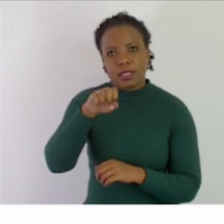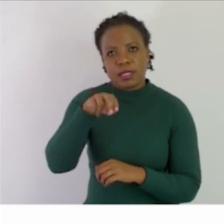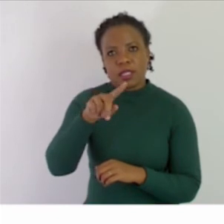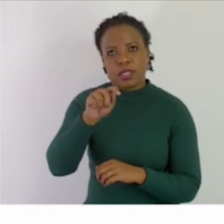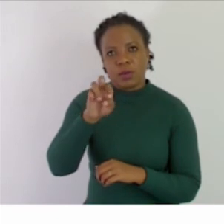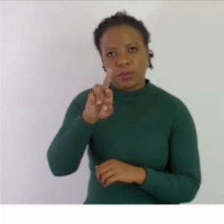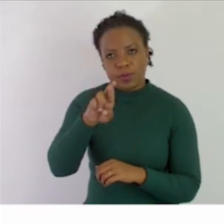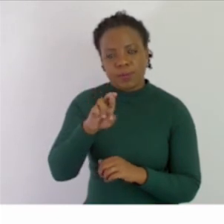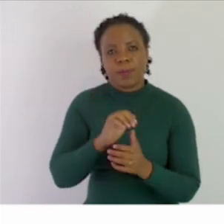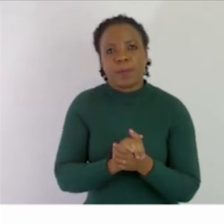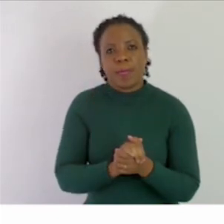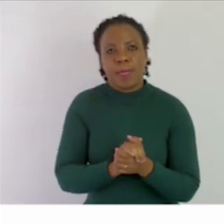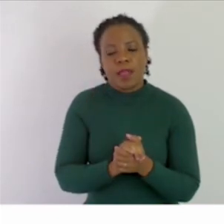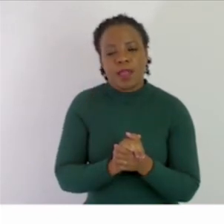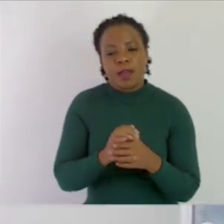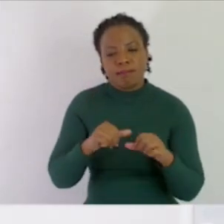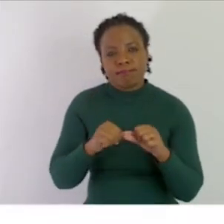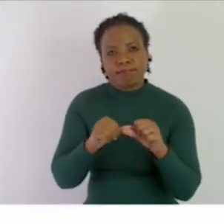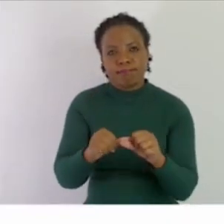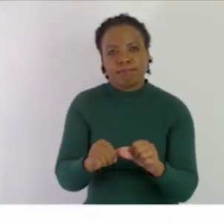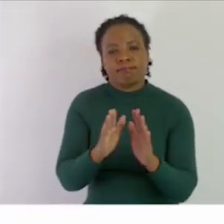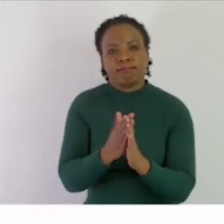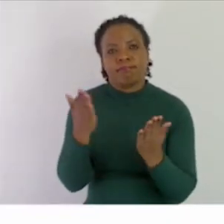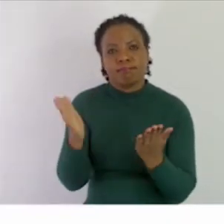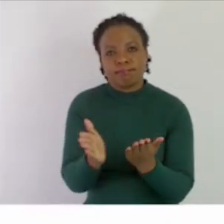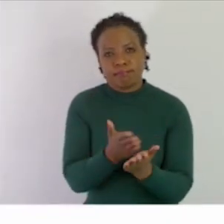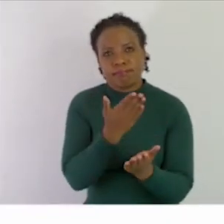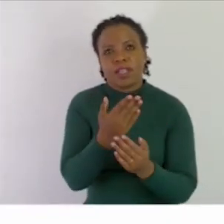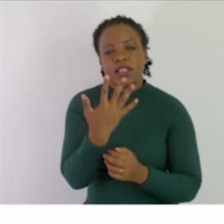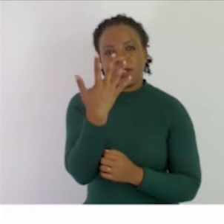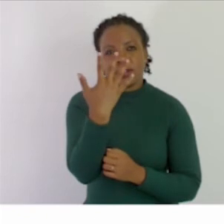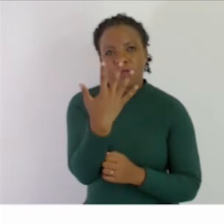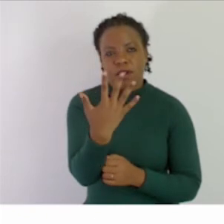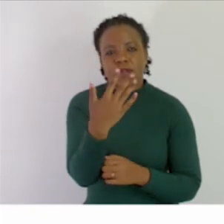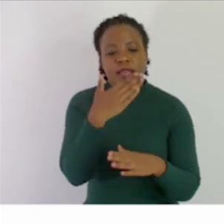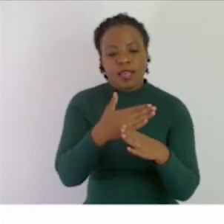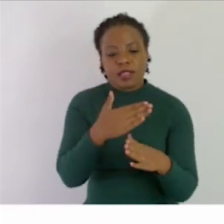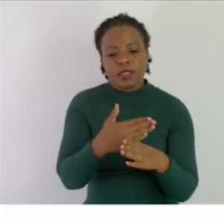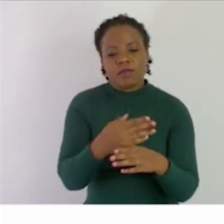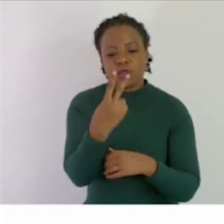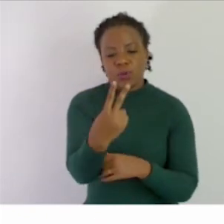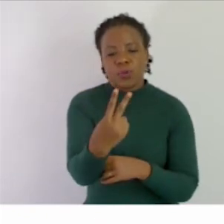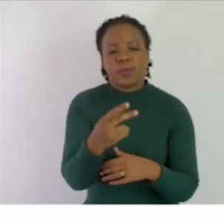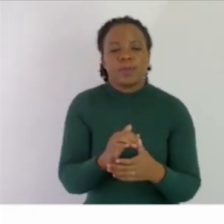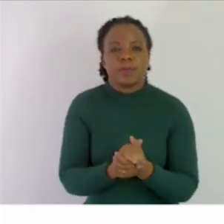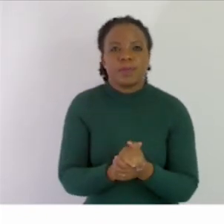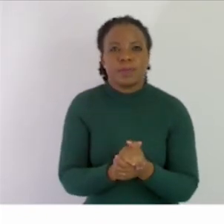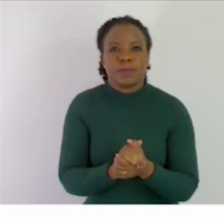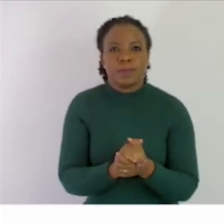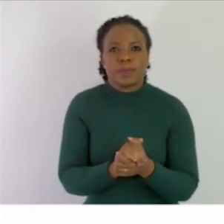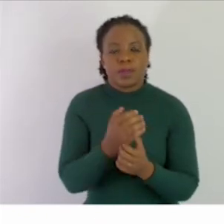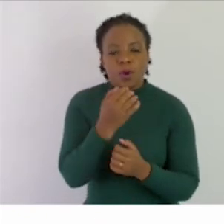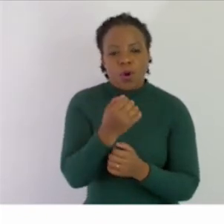let's turn also our books on page 5, activity 2, where you